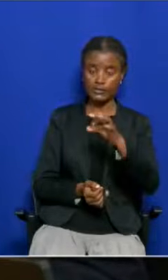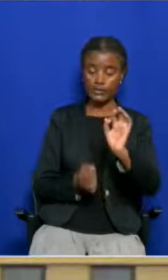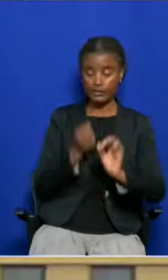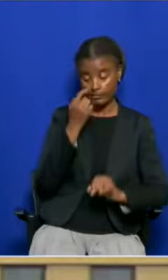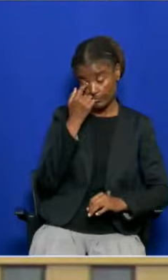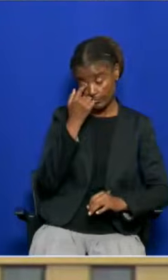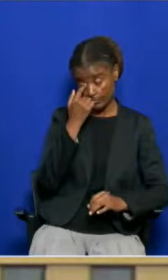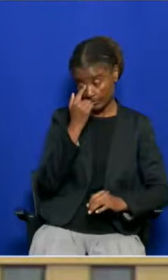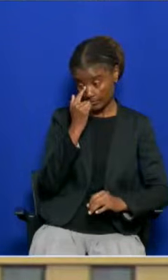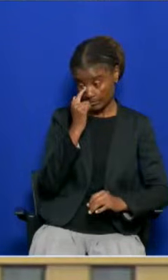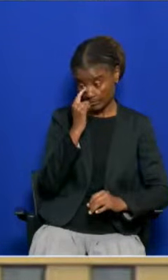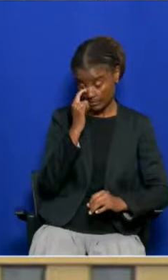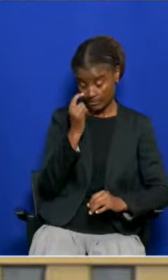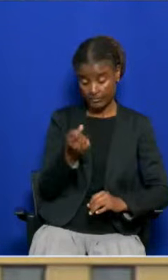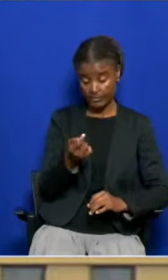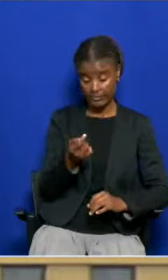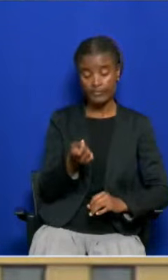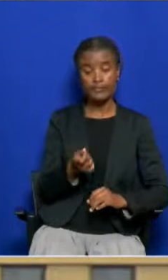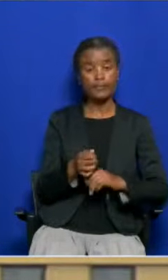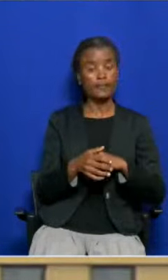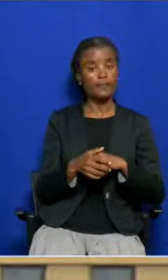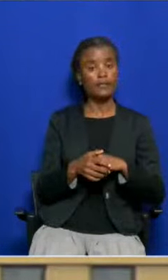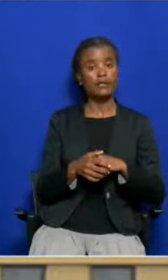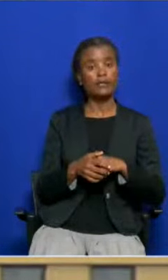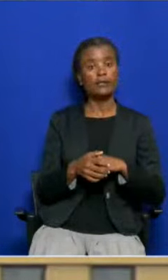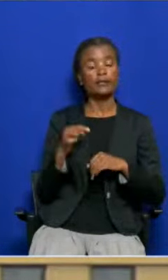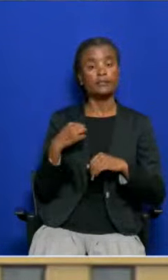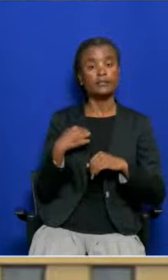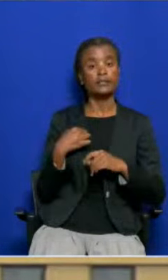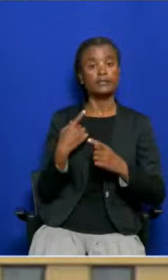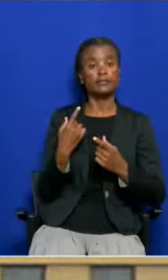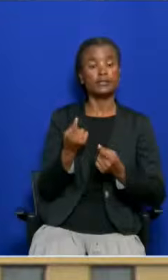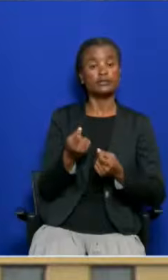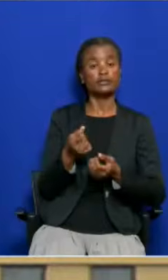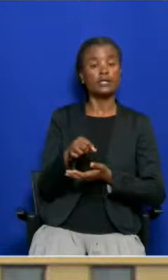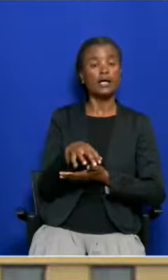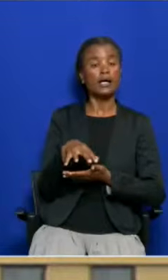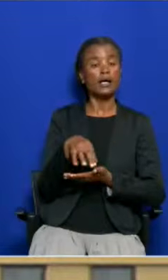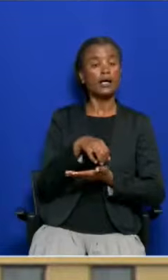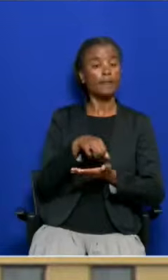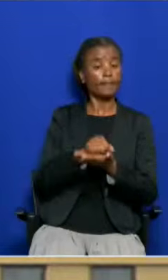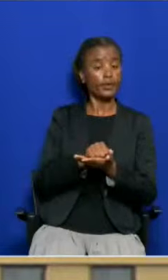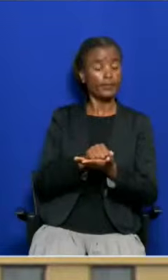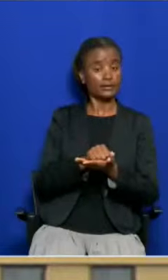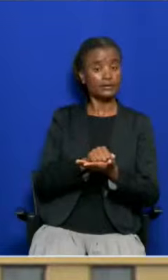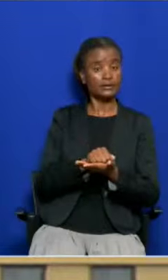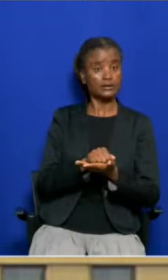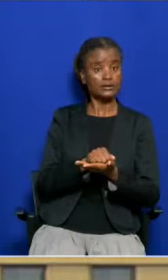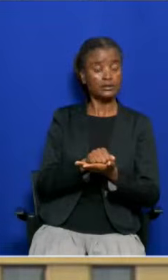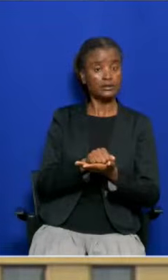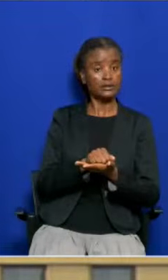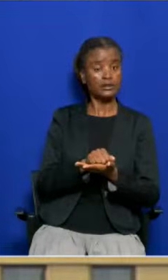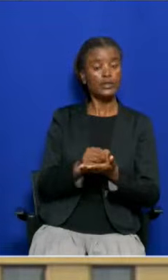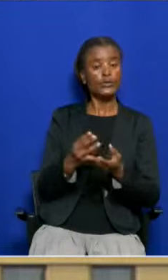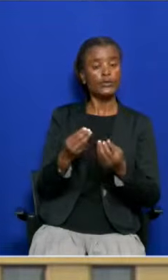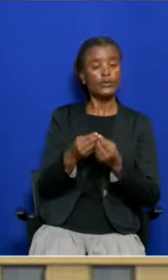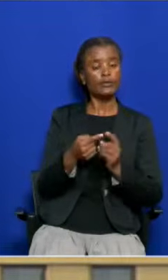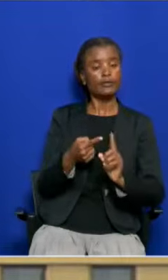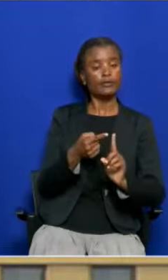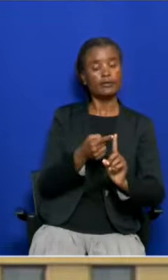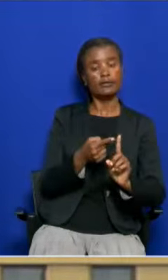And then I must make an appointment with Mr. Sibanyoni to be